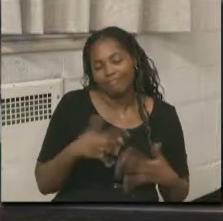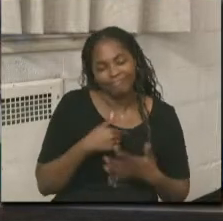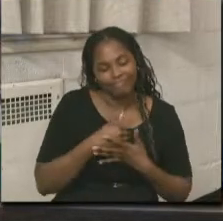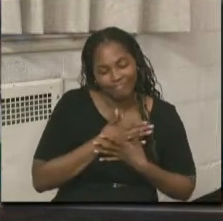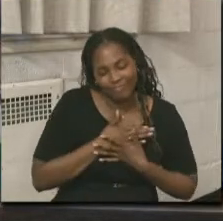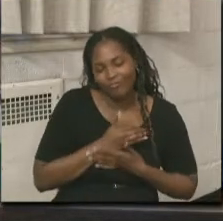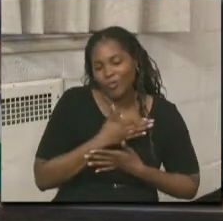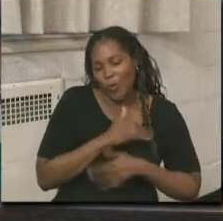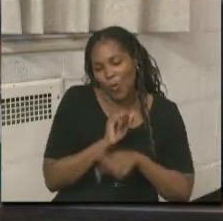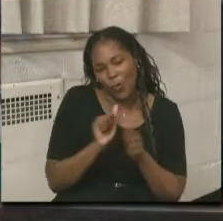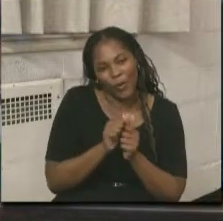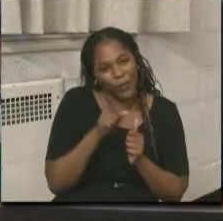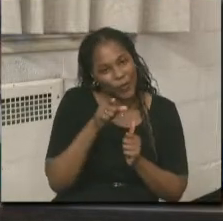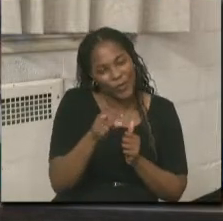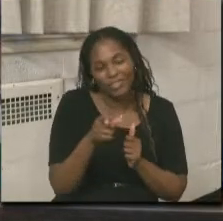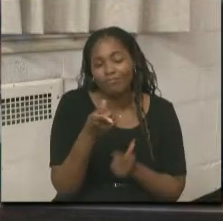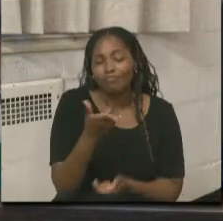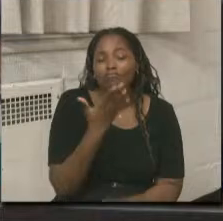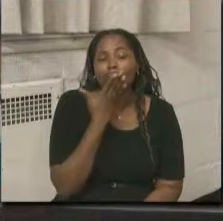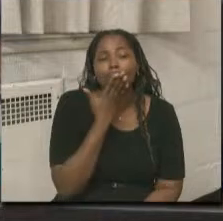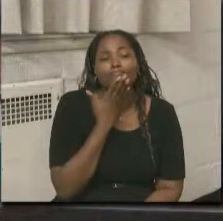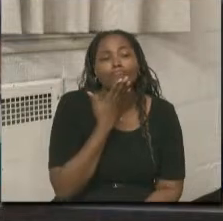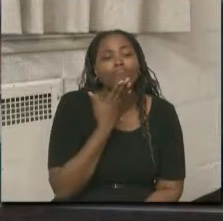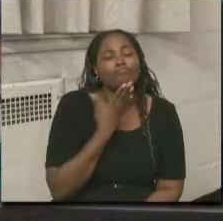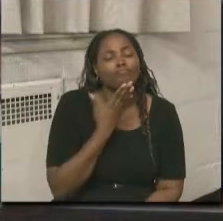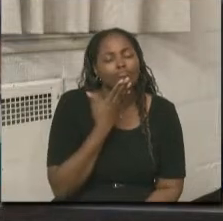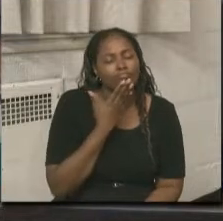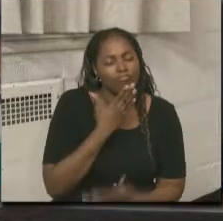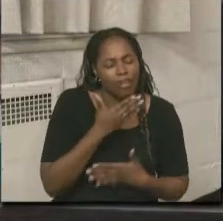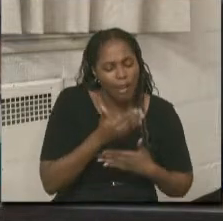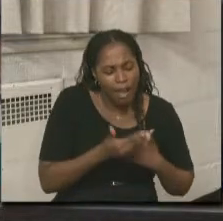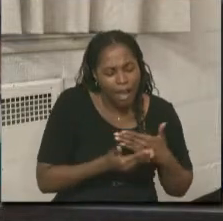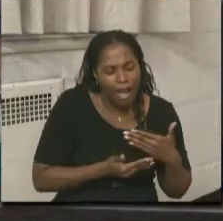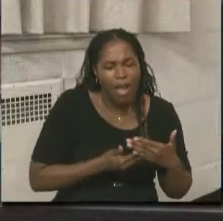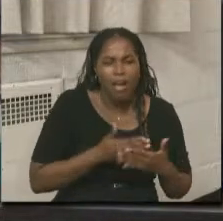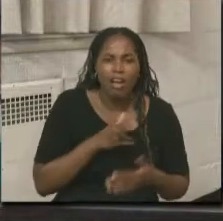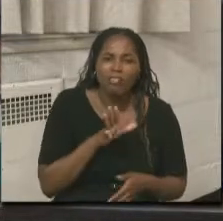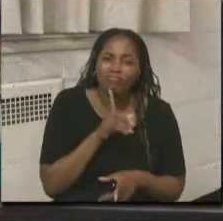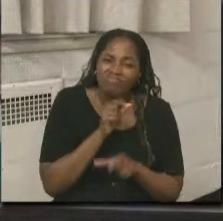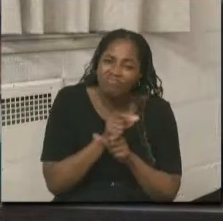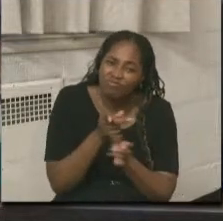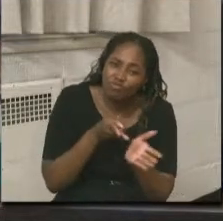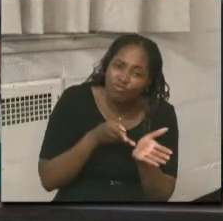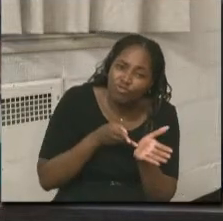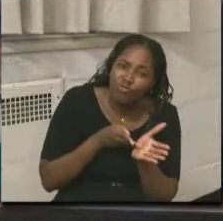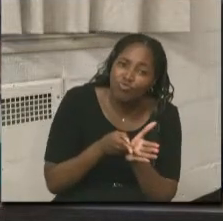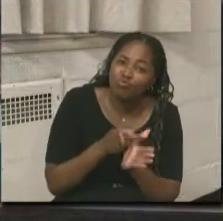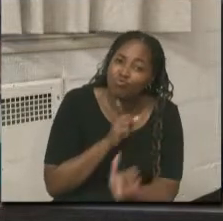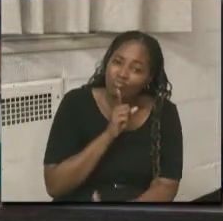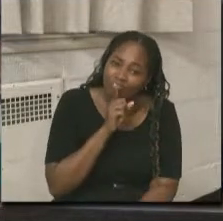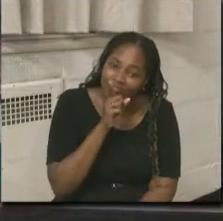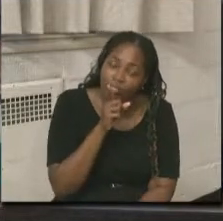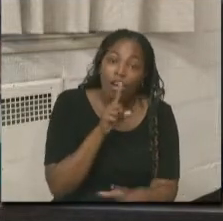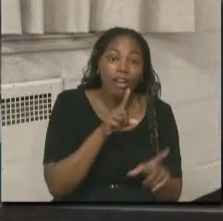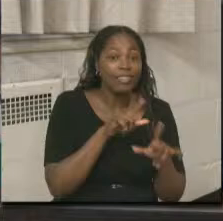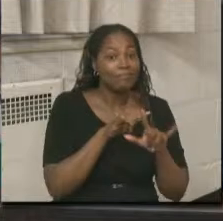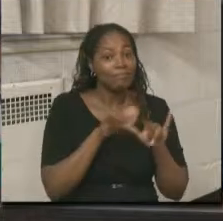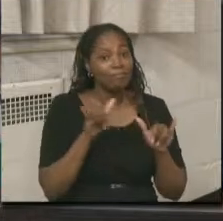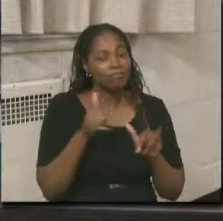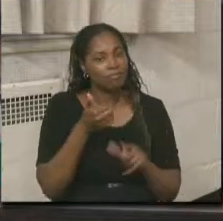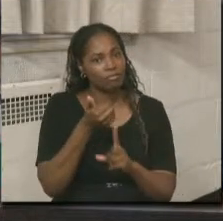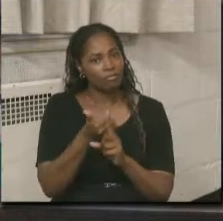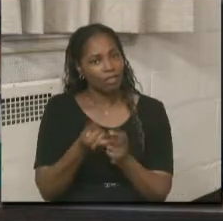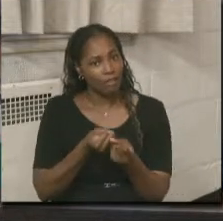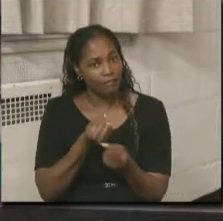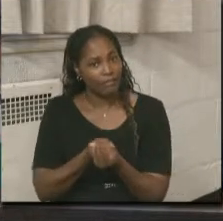soul. And that's what I like about you. You're genuine. You're very genuine, but you're also an advocate